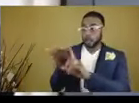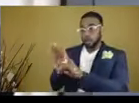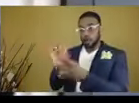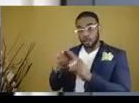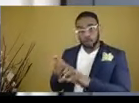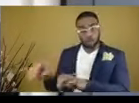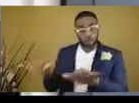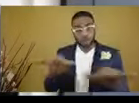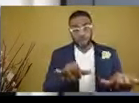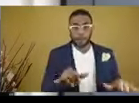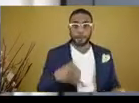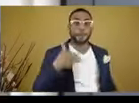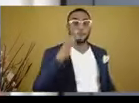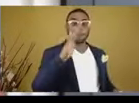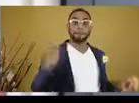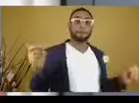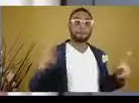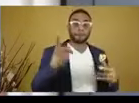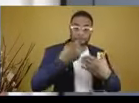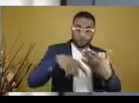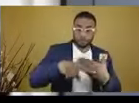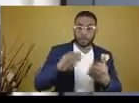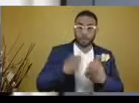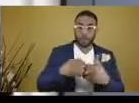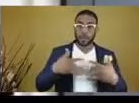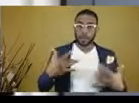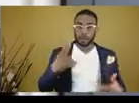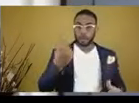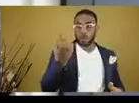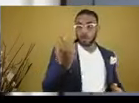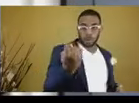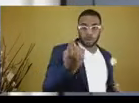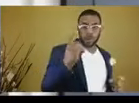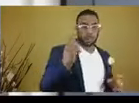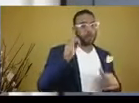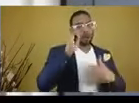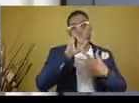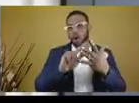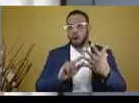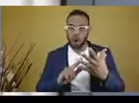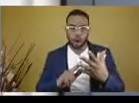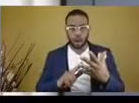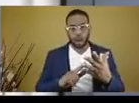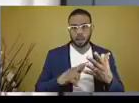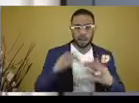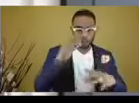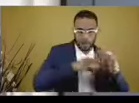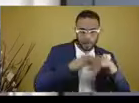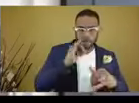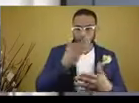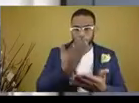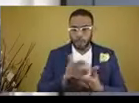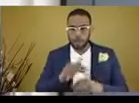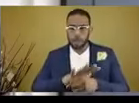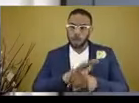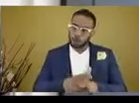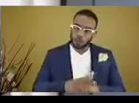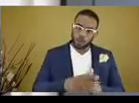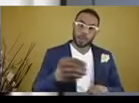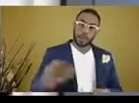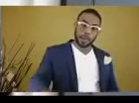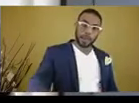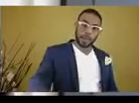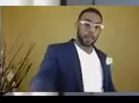Now, we will be back next week with an event on Tuesday, giving you all the myths and facts about the COVID-19 and